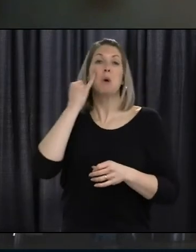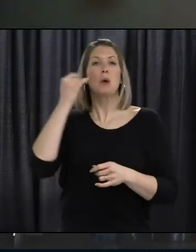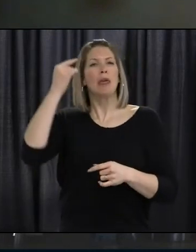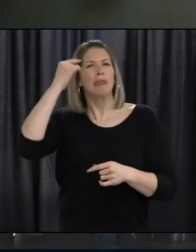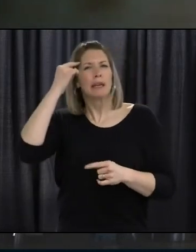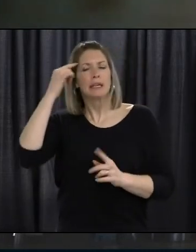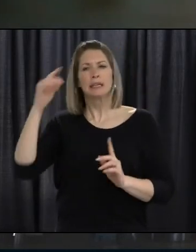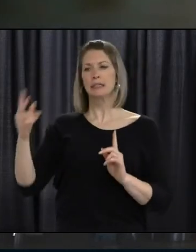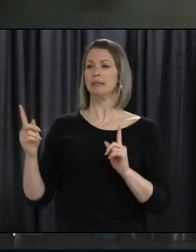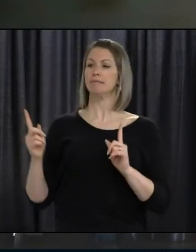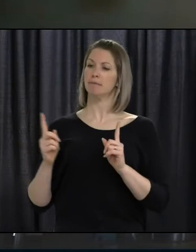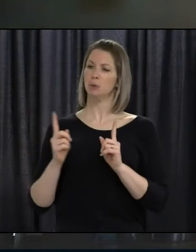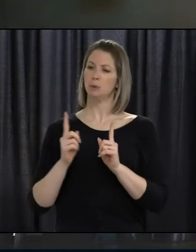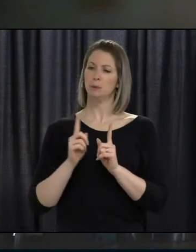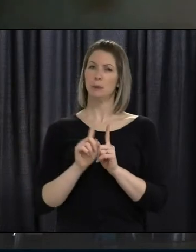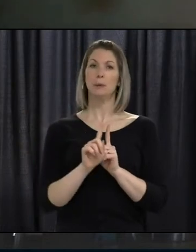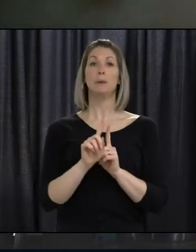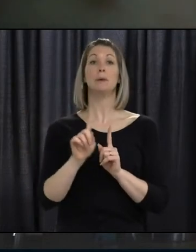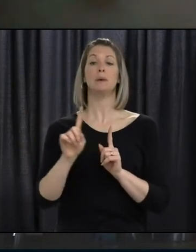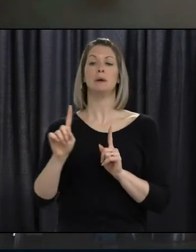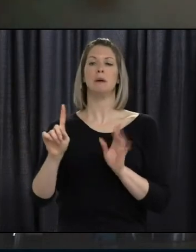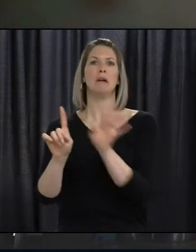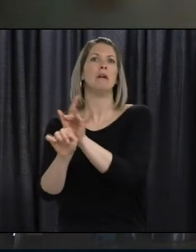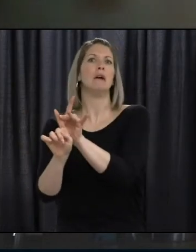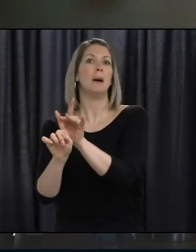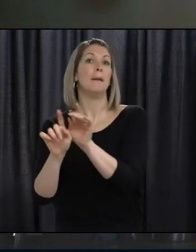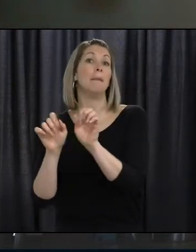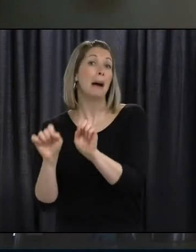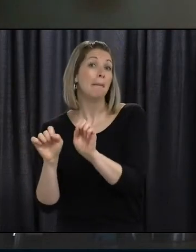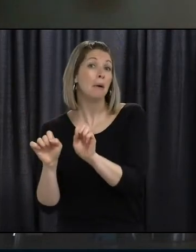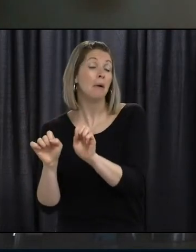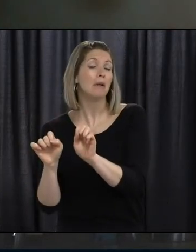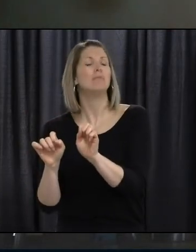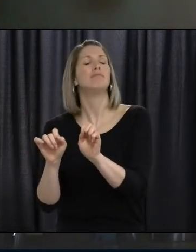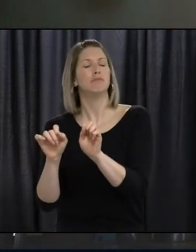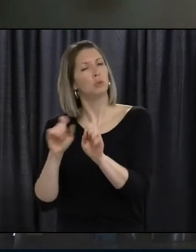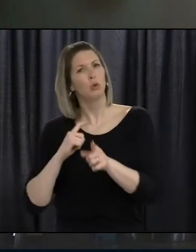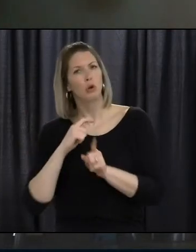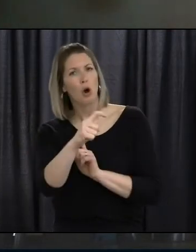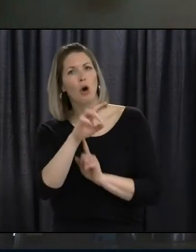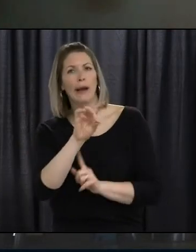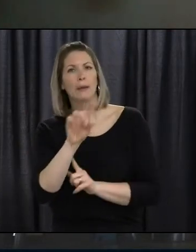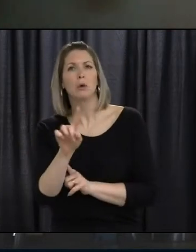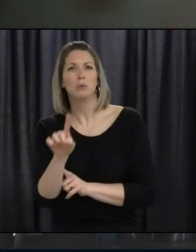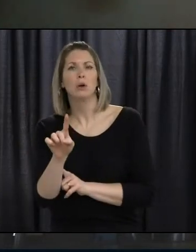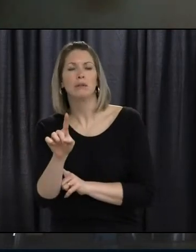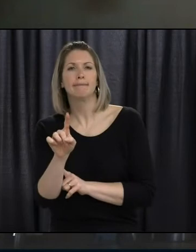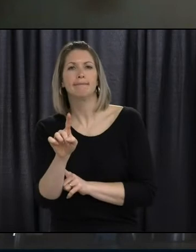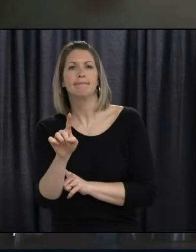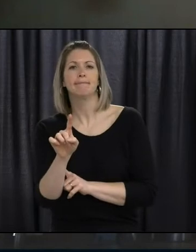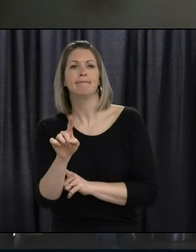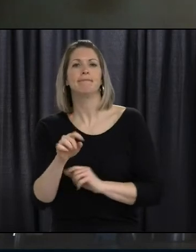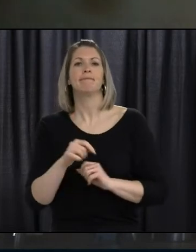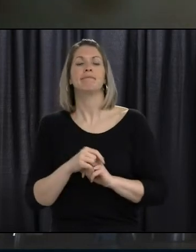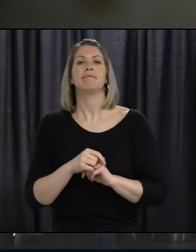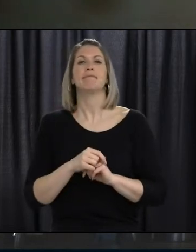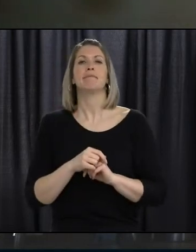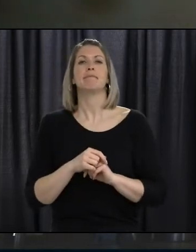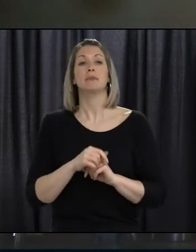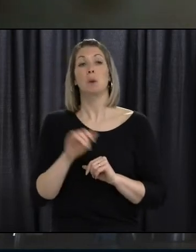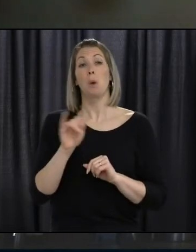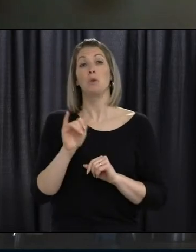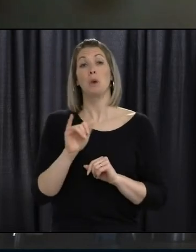that forward during the discussion with the healthcare provider. We have adapted 811